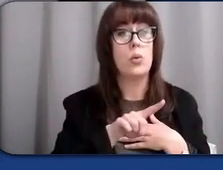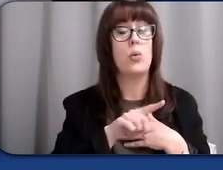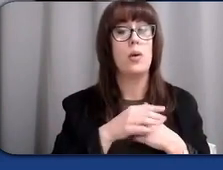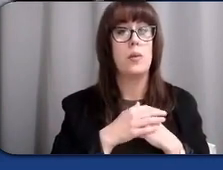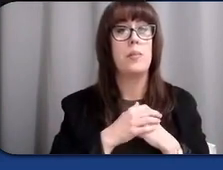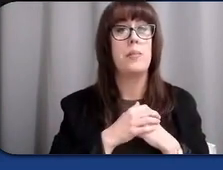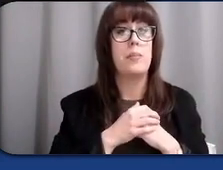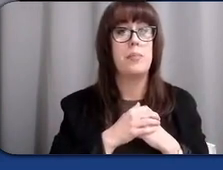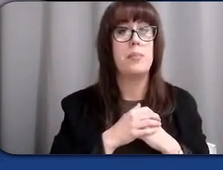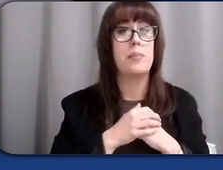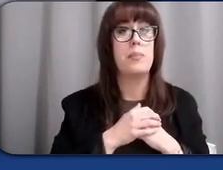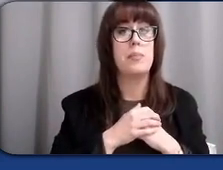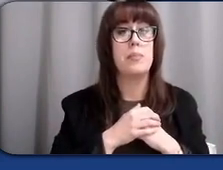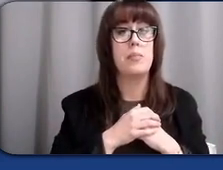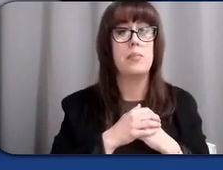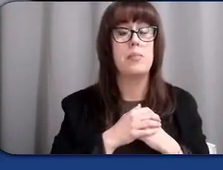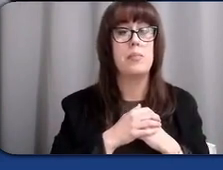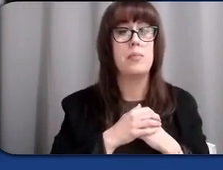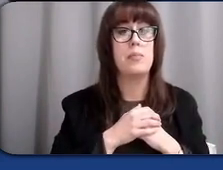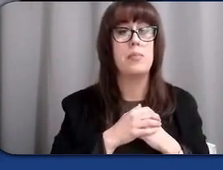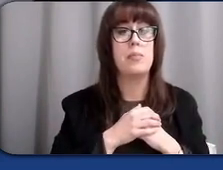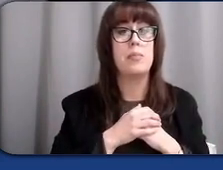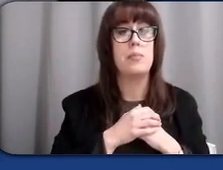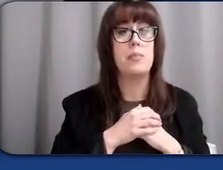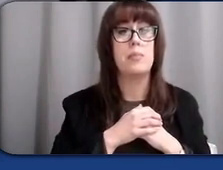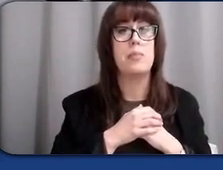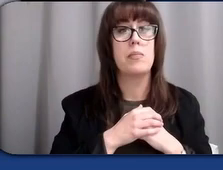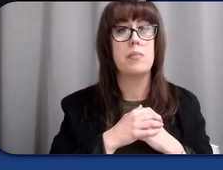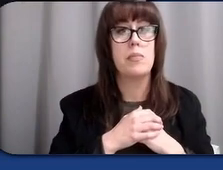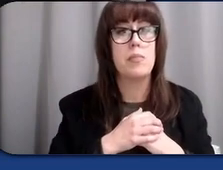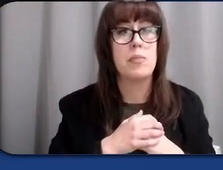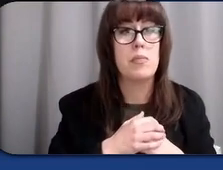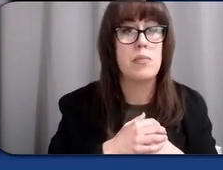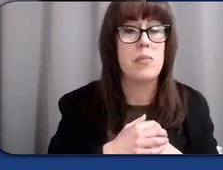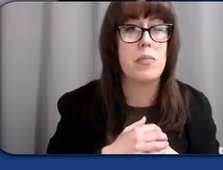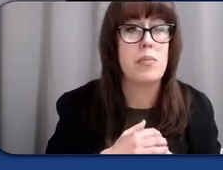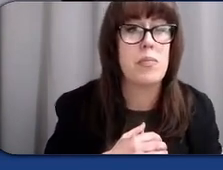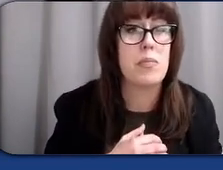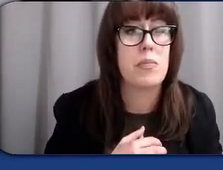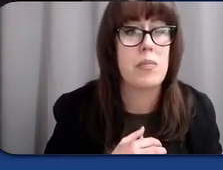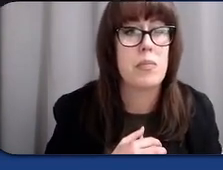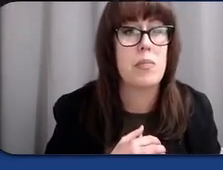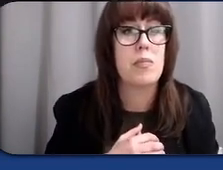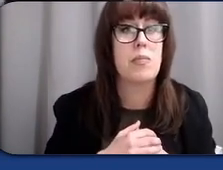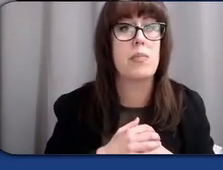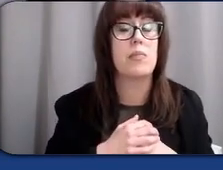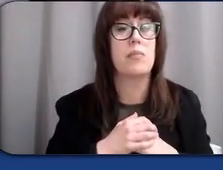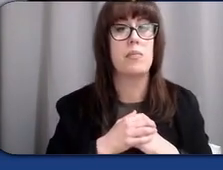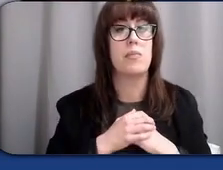Help tell me, when will you come back?